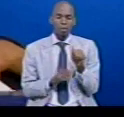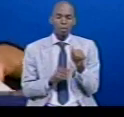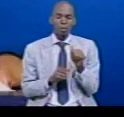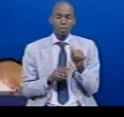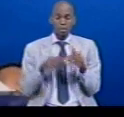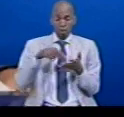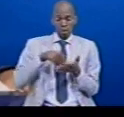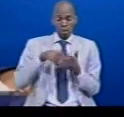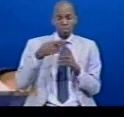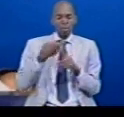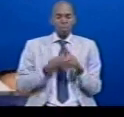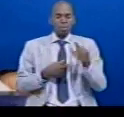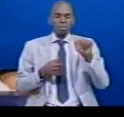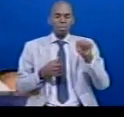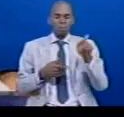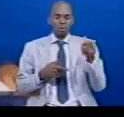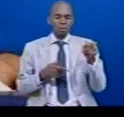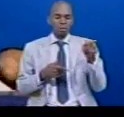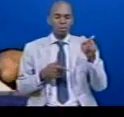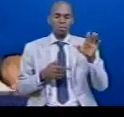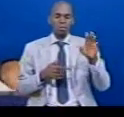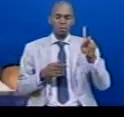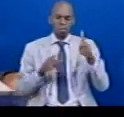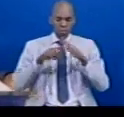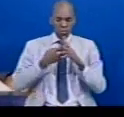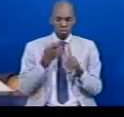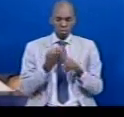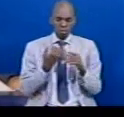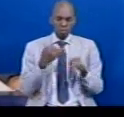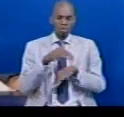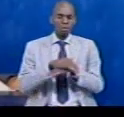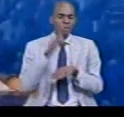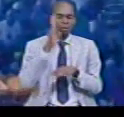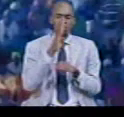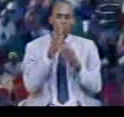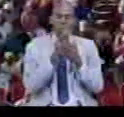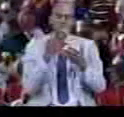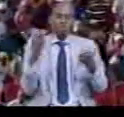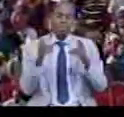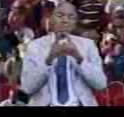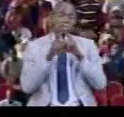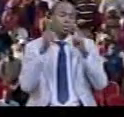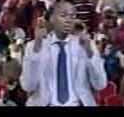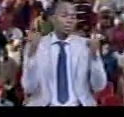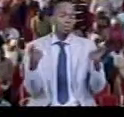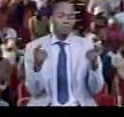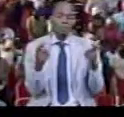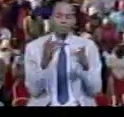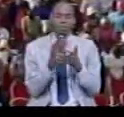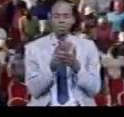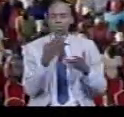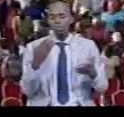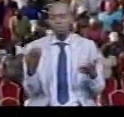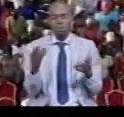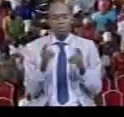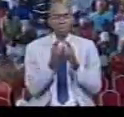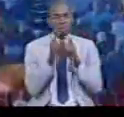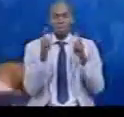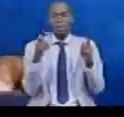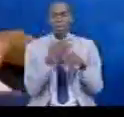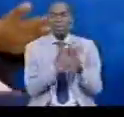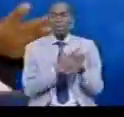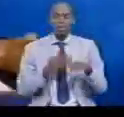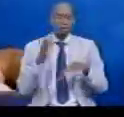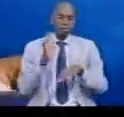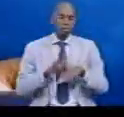are beginning tonight, will be something extraordinary. Do something great and touch many